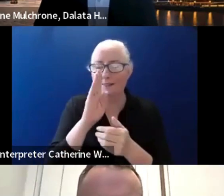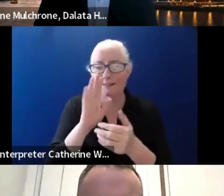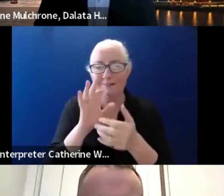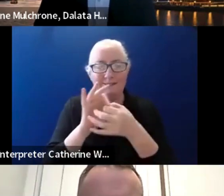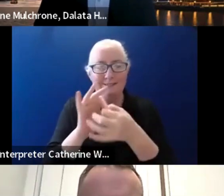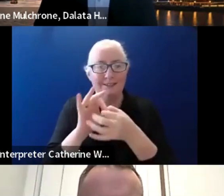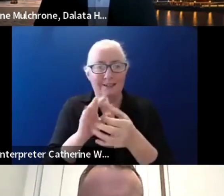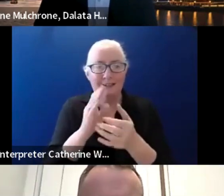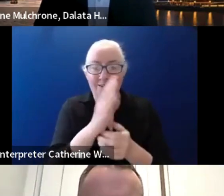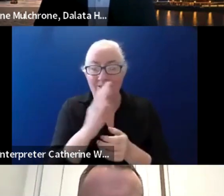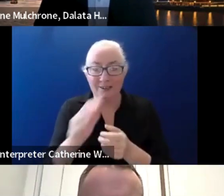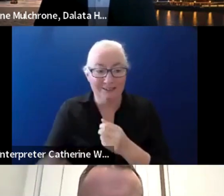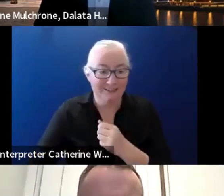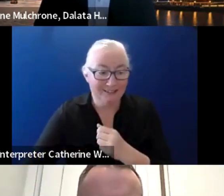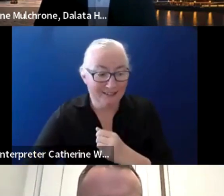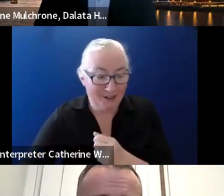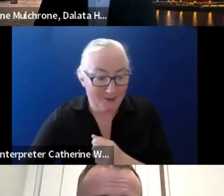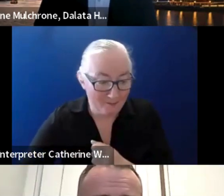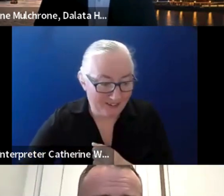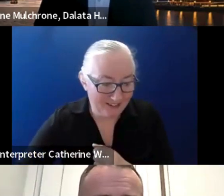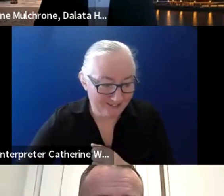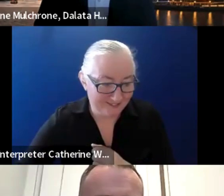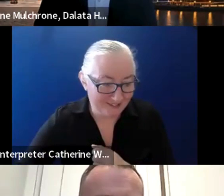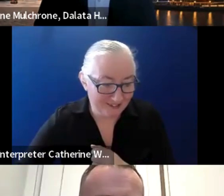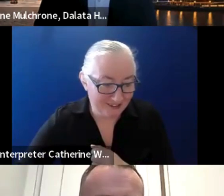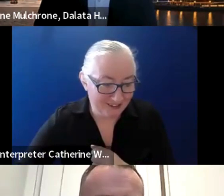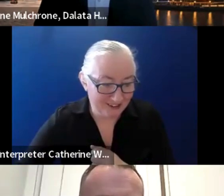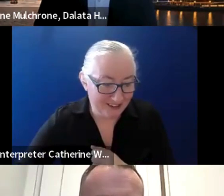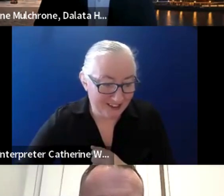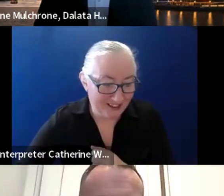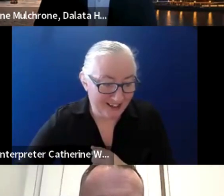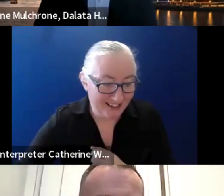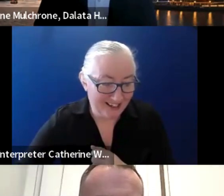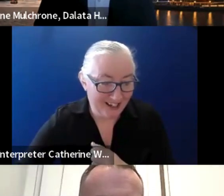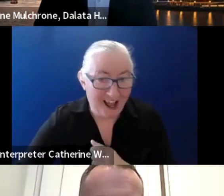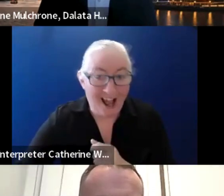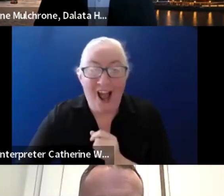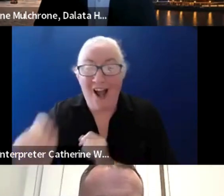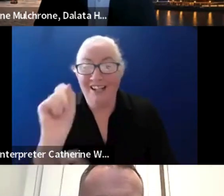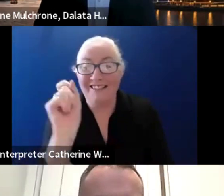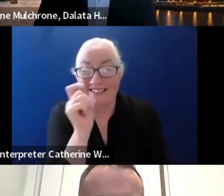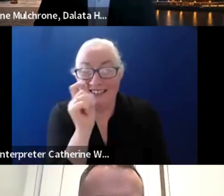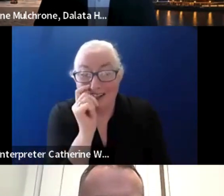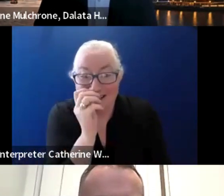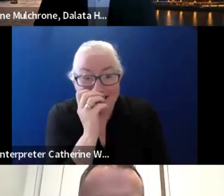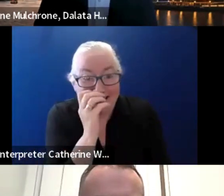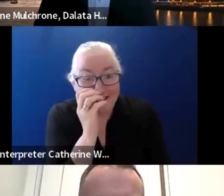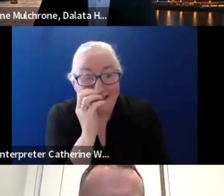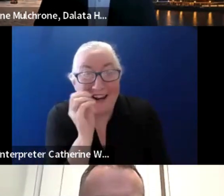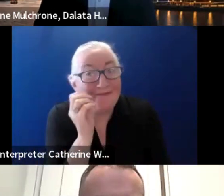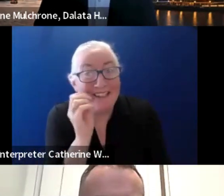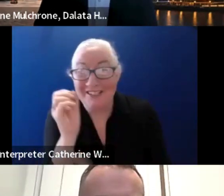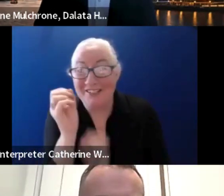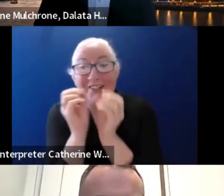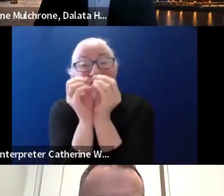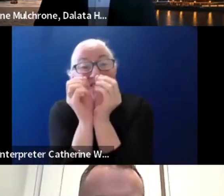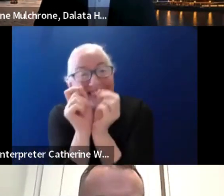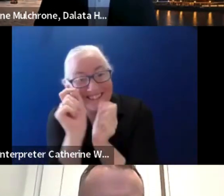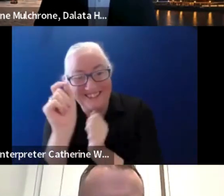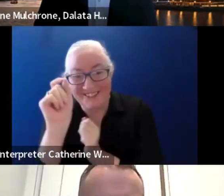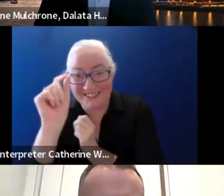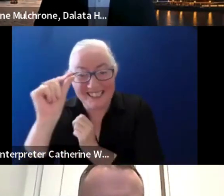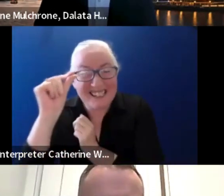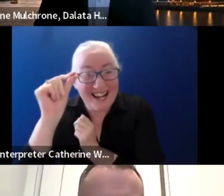who might be struggling with the service and really listened to their issues. Could you tell us a little more about the programme and how it... Daragh, I'm really